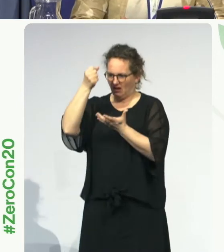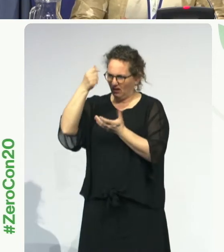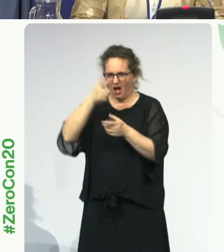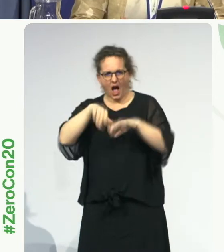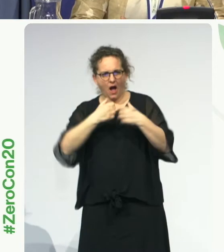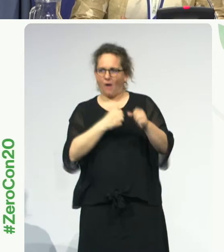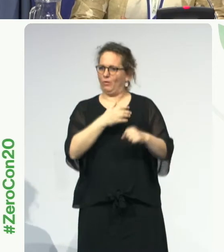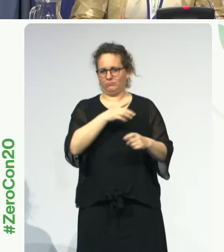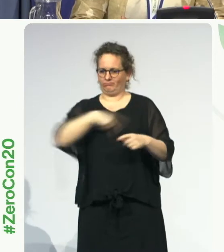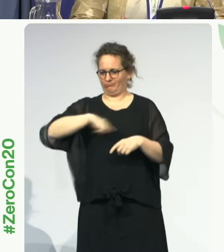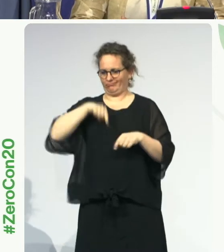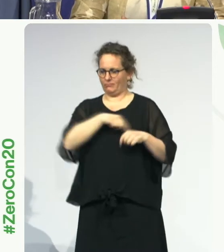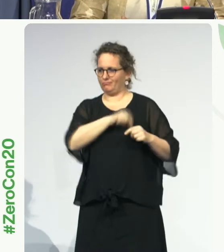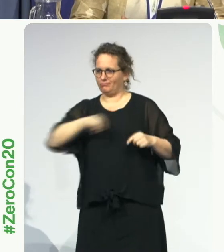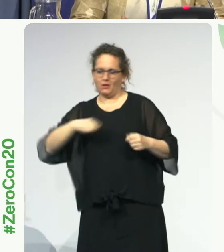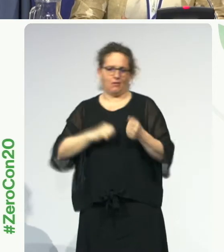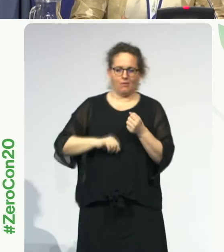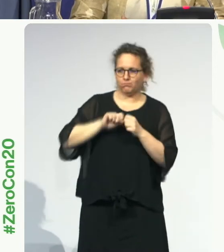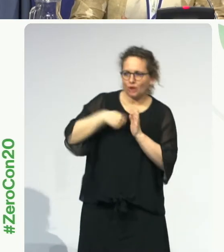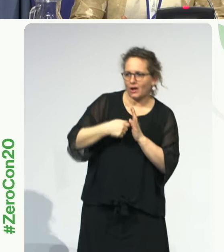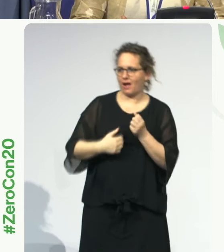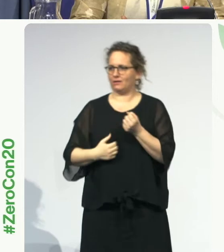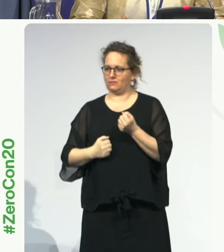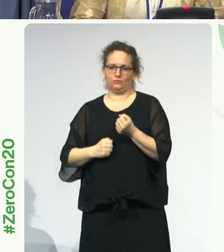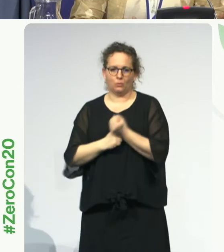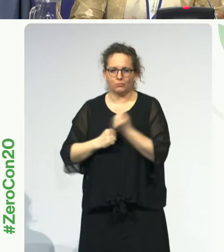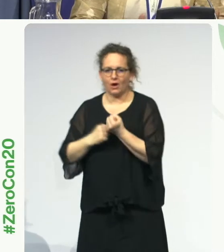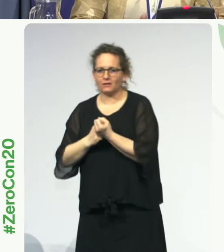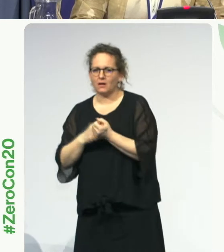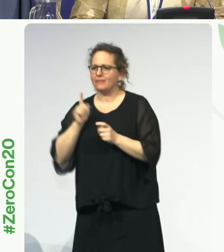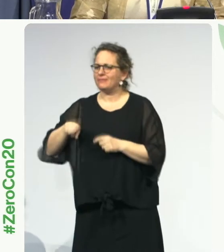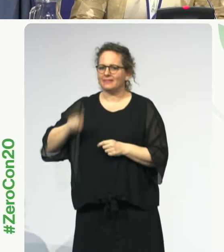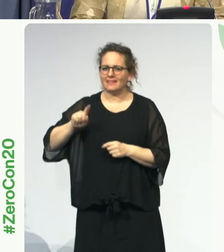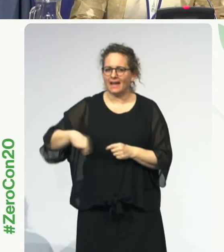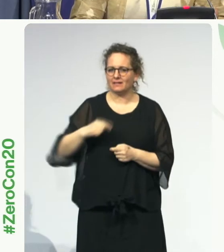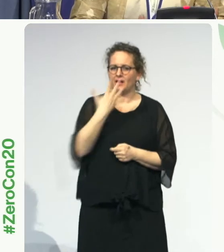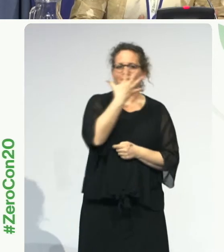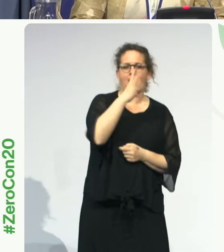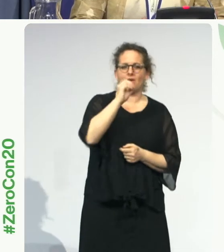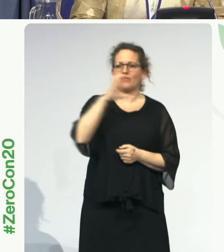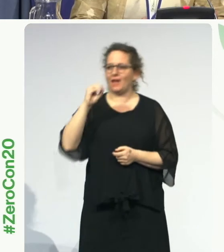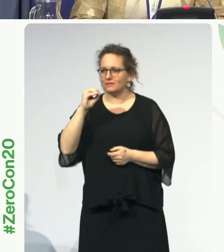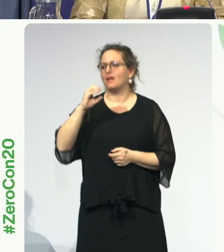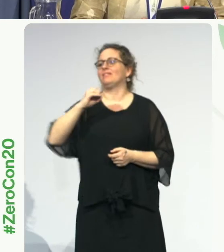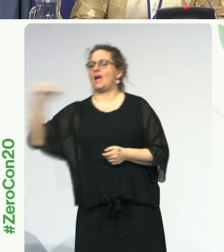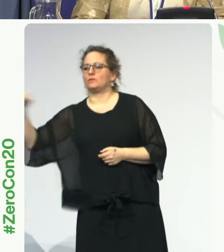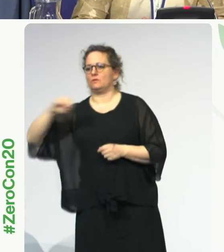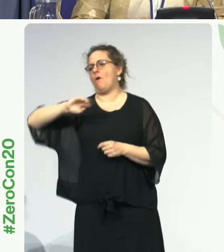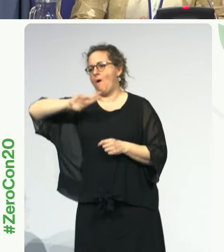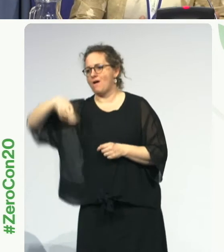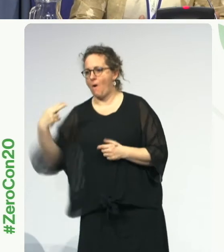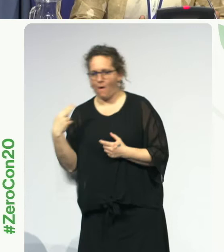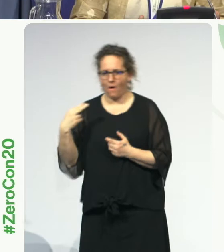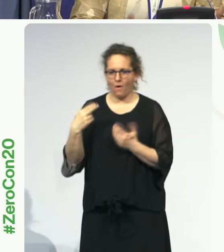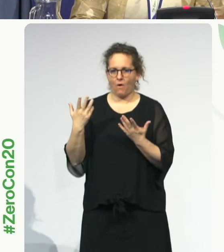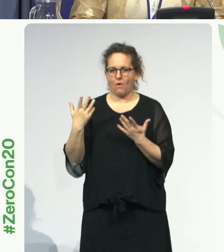worth €500,000 and financed by a consortium of various small foundations.